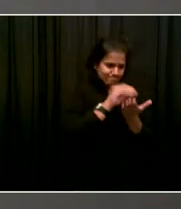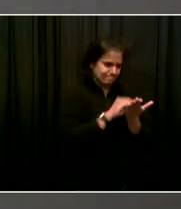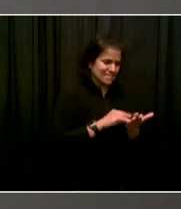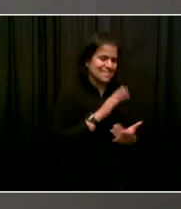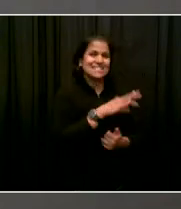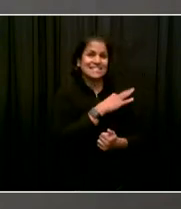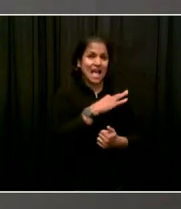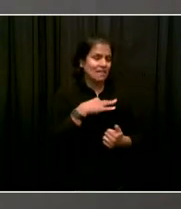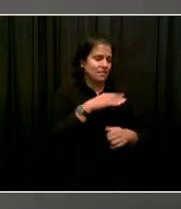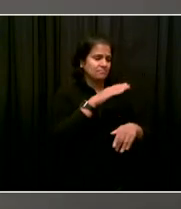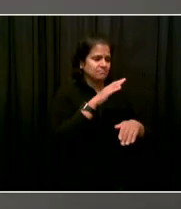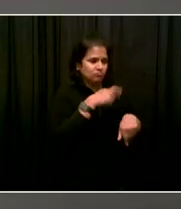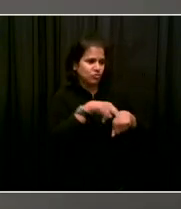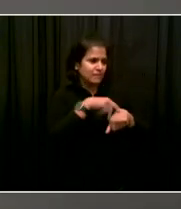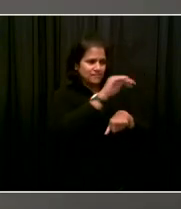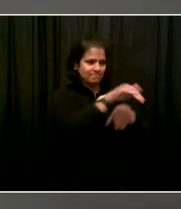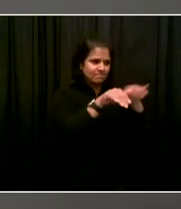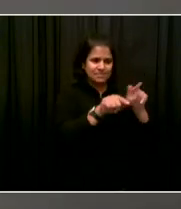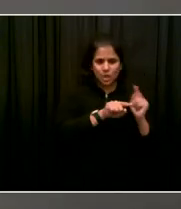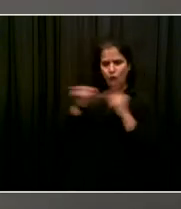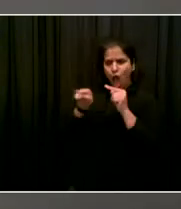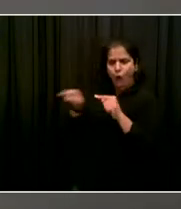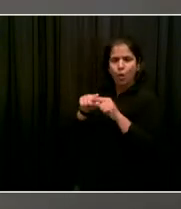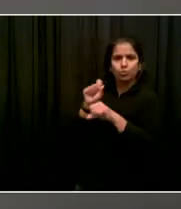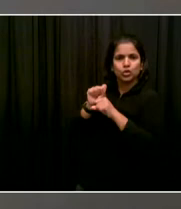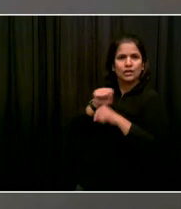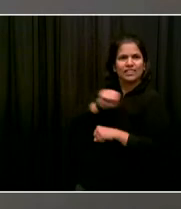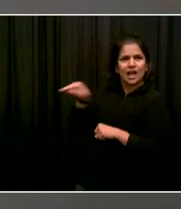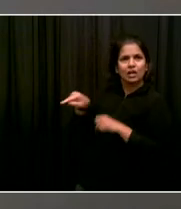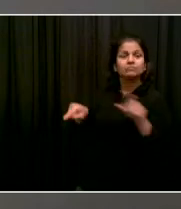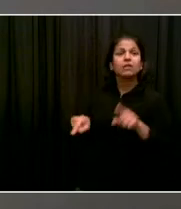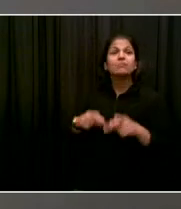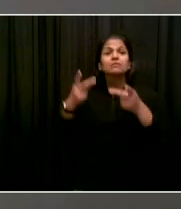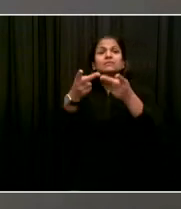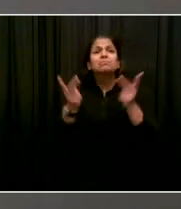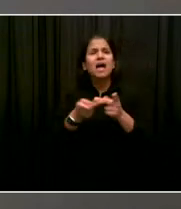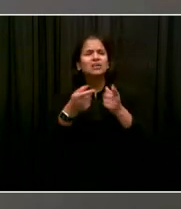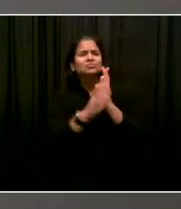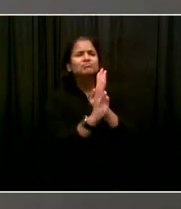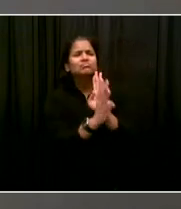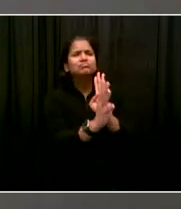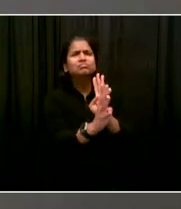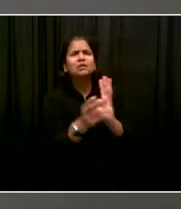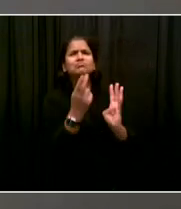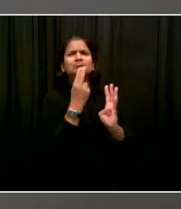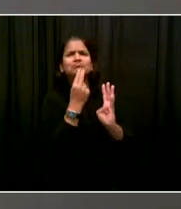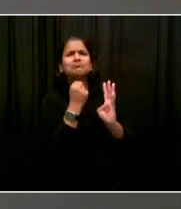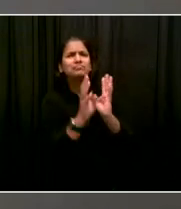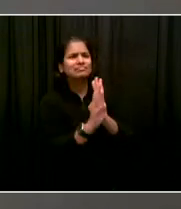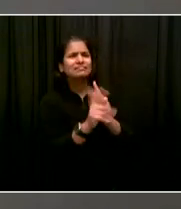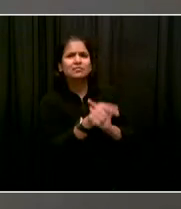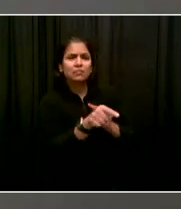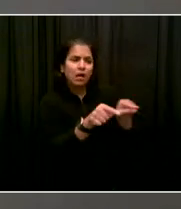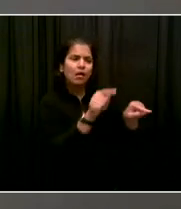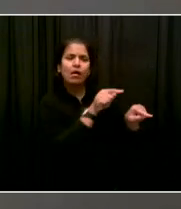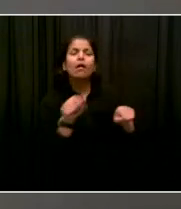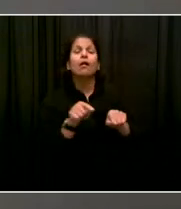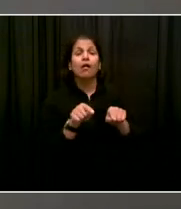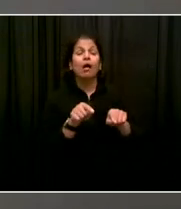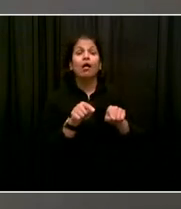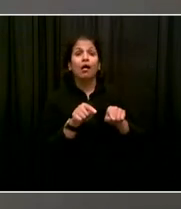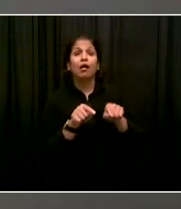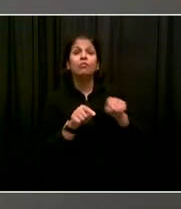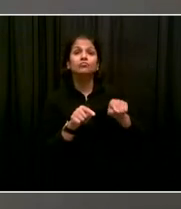other sites do not have long lines. And I would also tell people that due to the great efforts